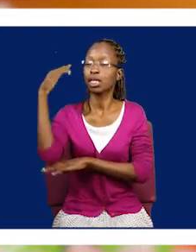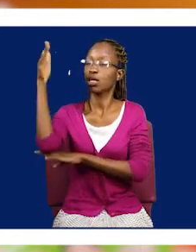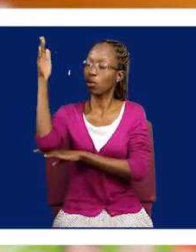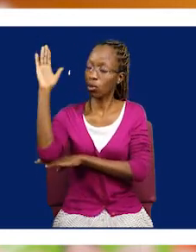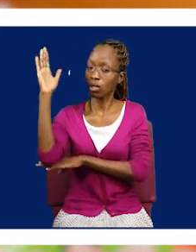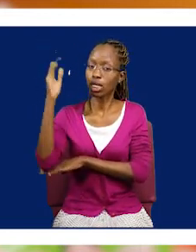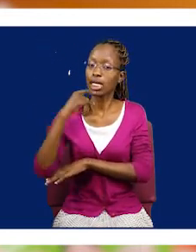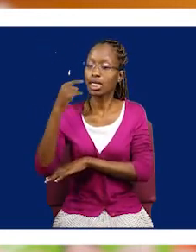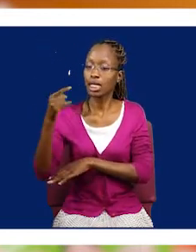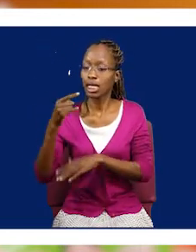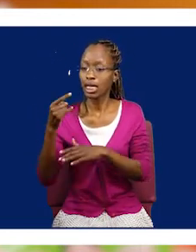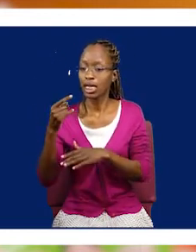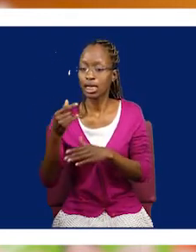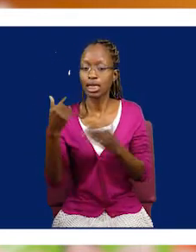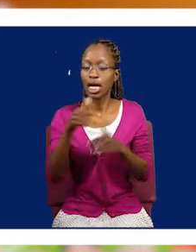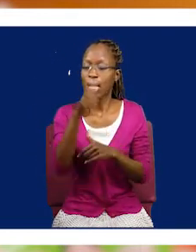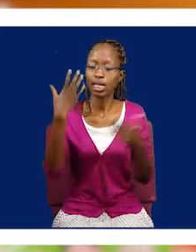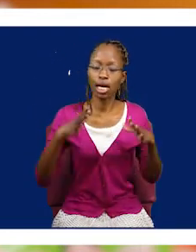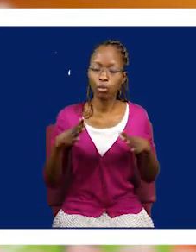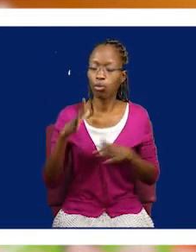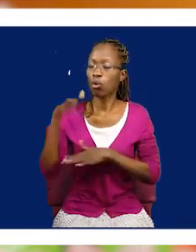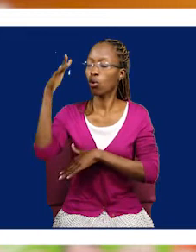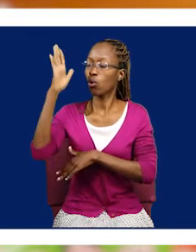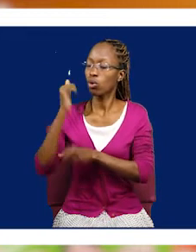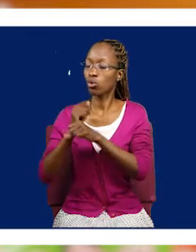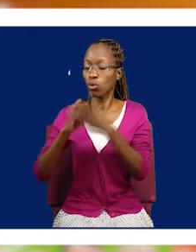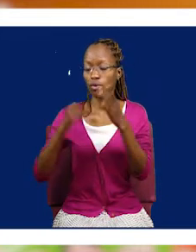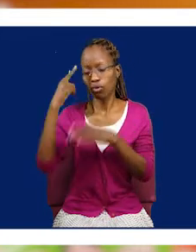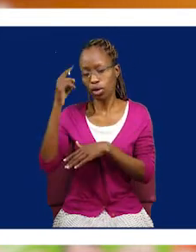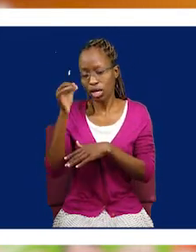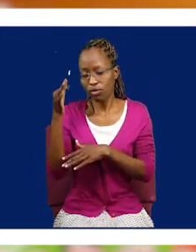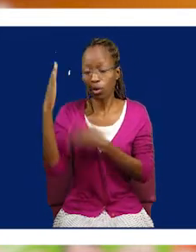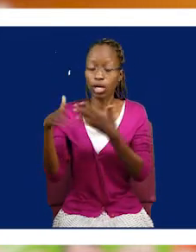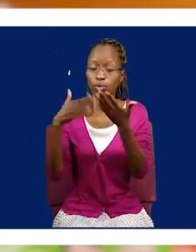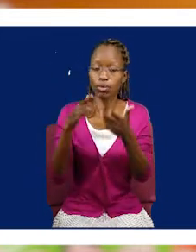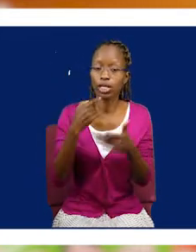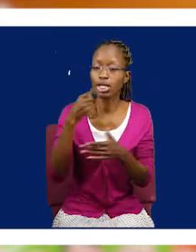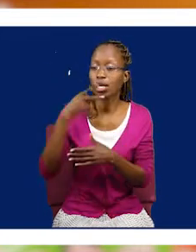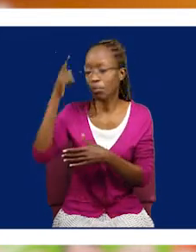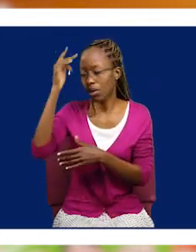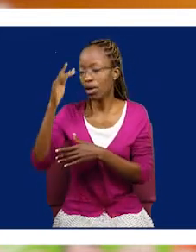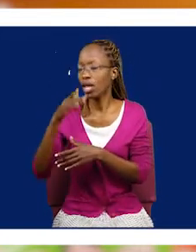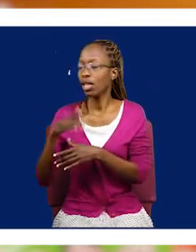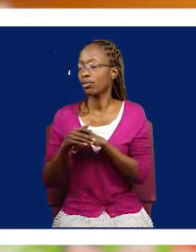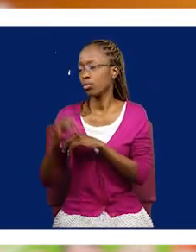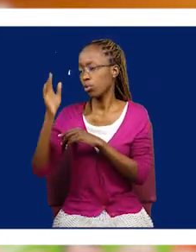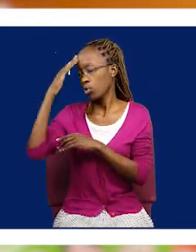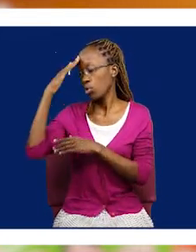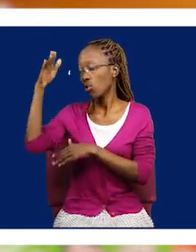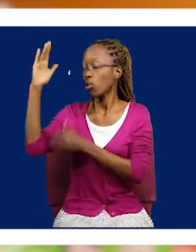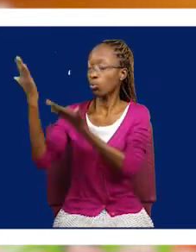God. Tell them what God has done for you. God has provided for you. Say, tell them, Daddy, Mommy, God has provided for